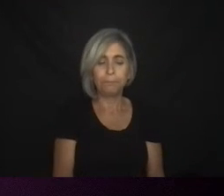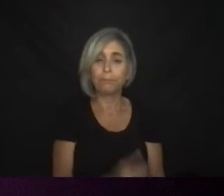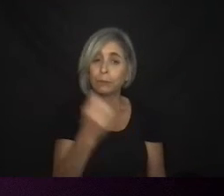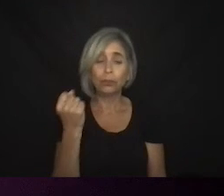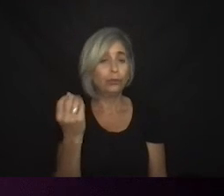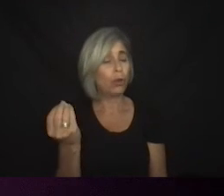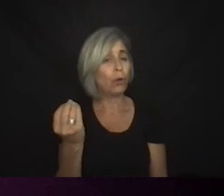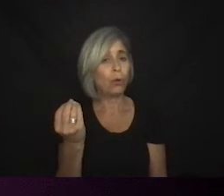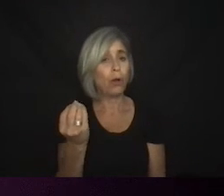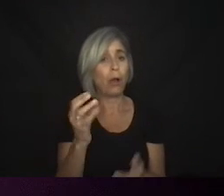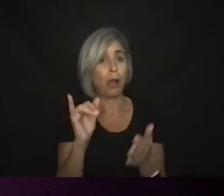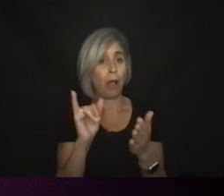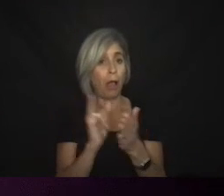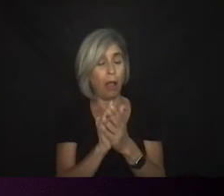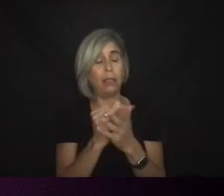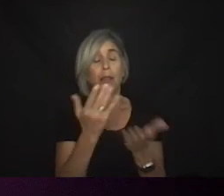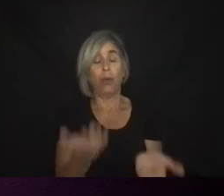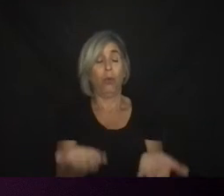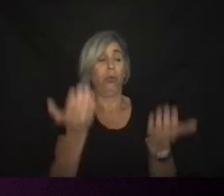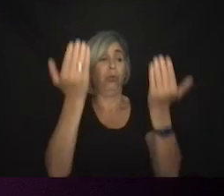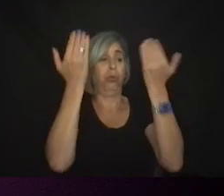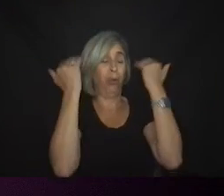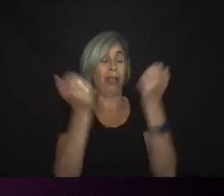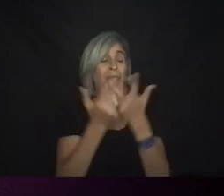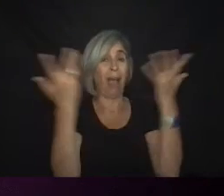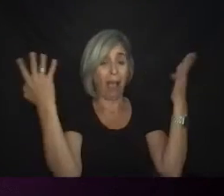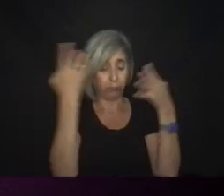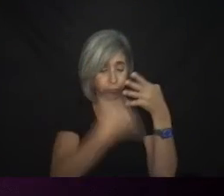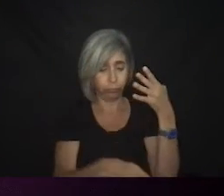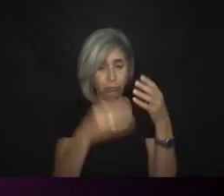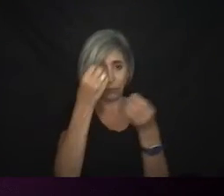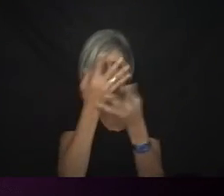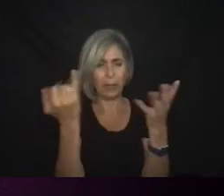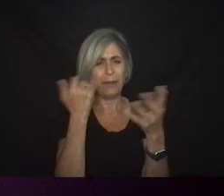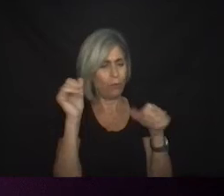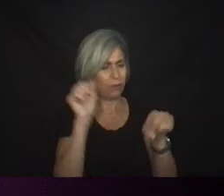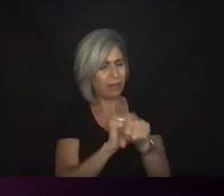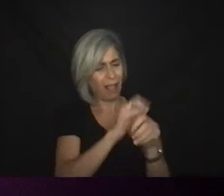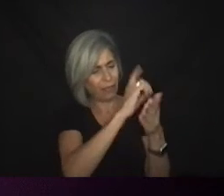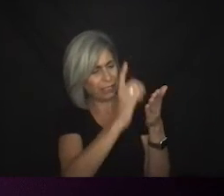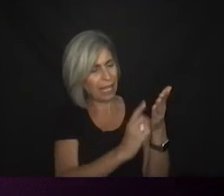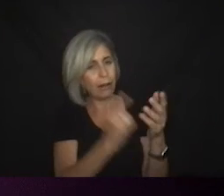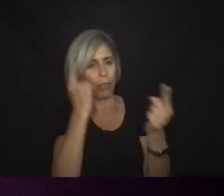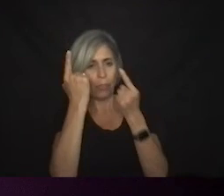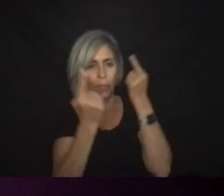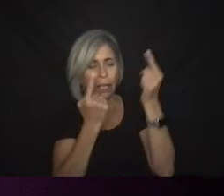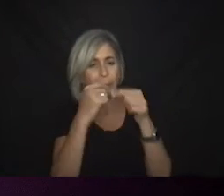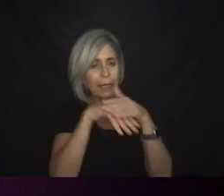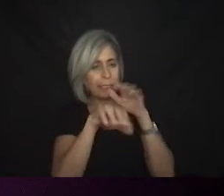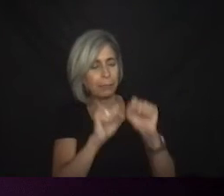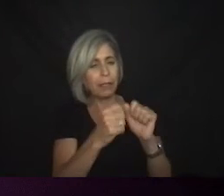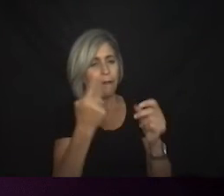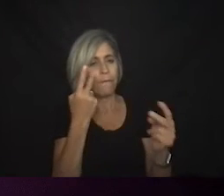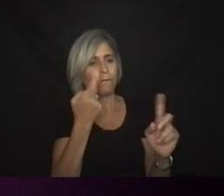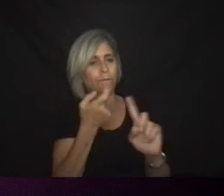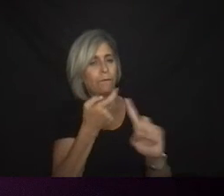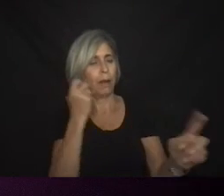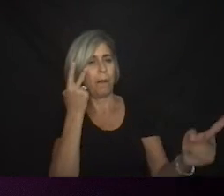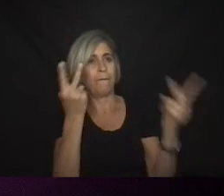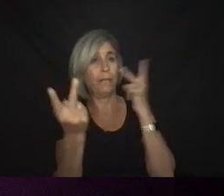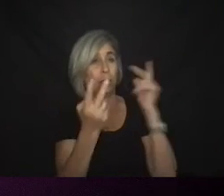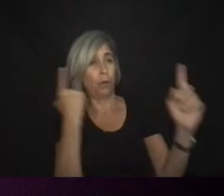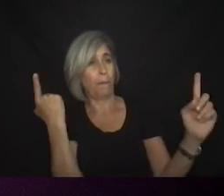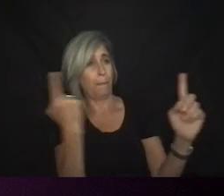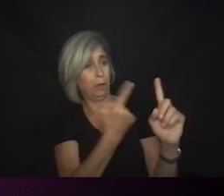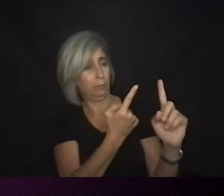So all this may seem like a lot, but if you have a solid design that's thought about accessibility from a visual standpoint,